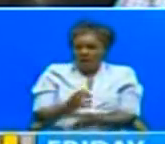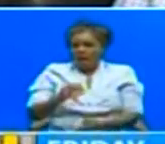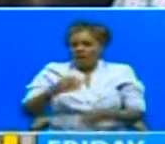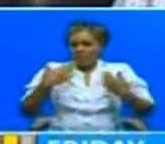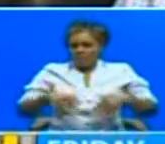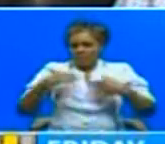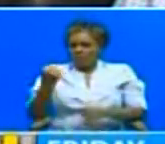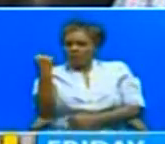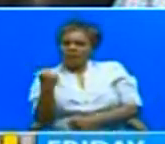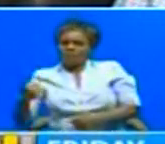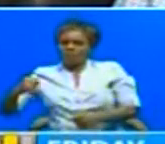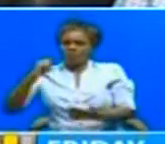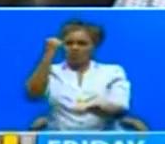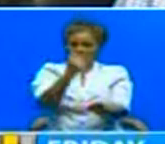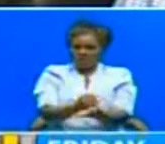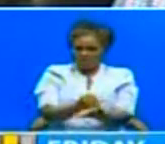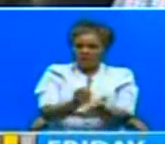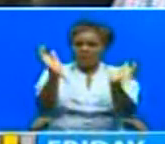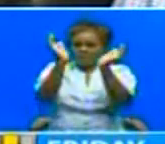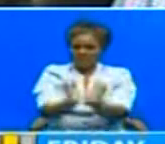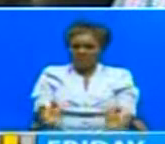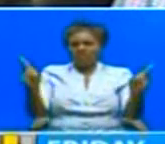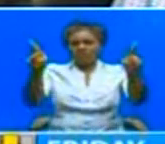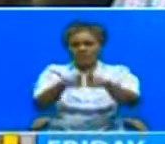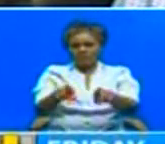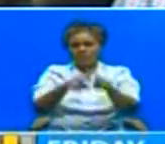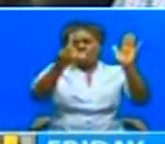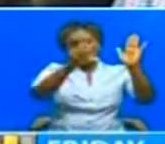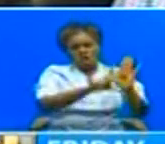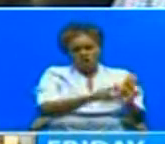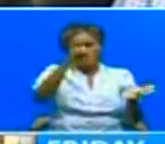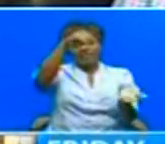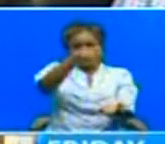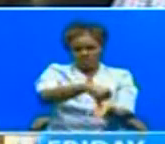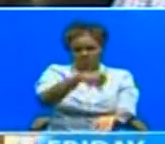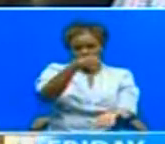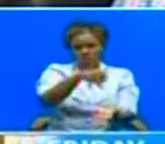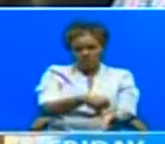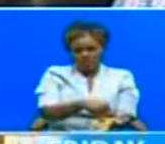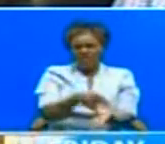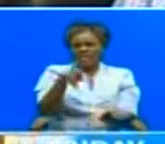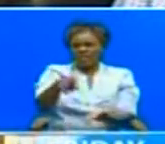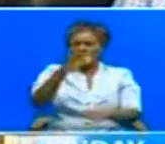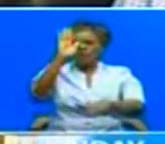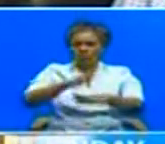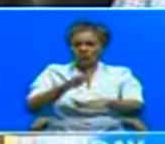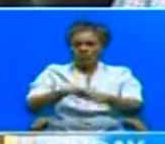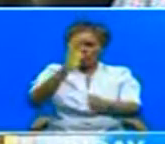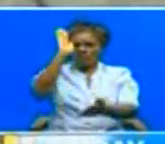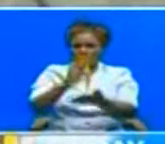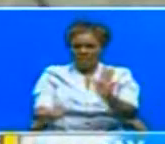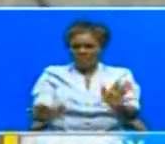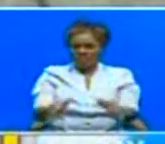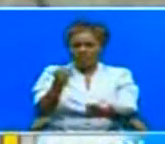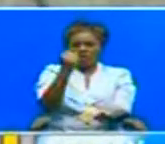their offices in this manner are dealt with in accordance with the law, including being deemed unsuitable to hold public